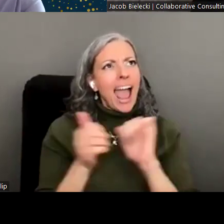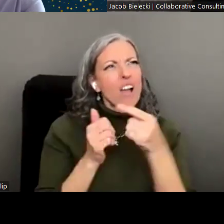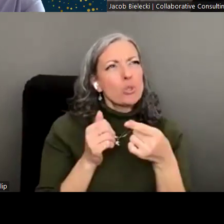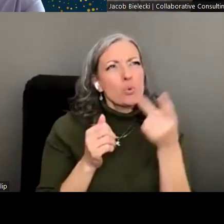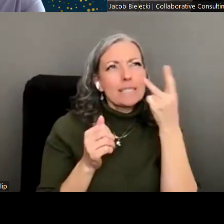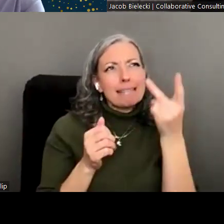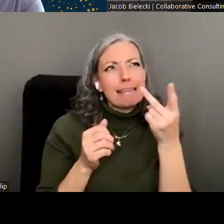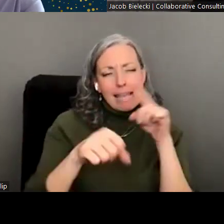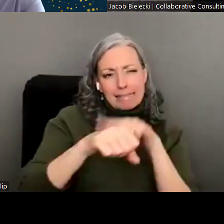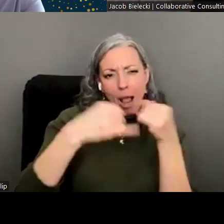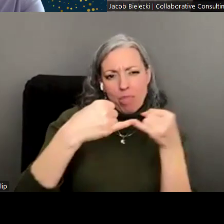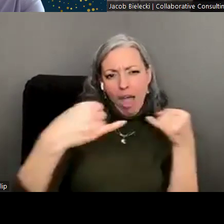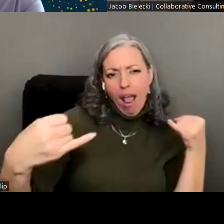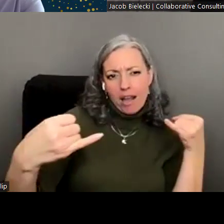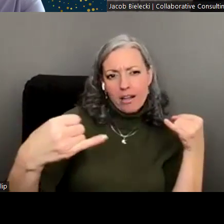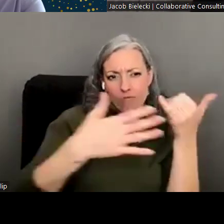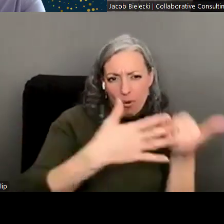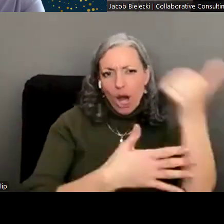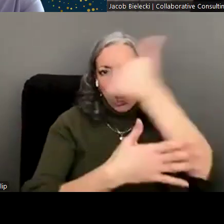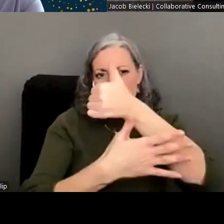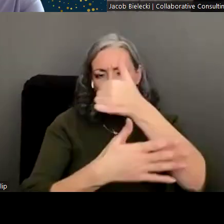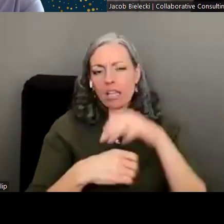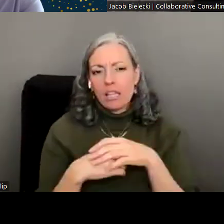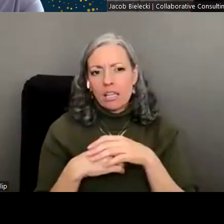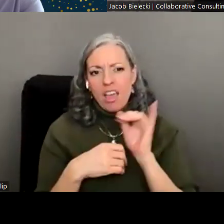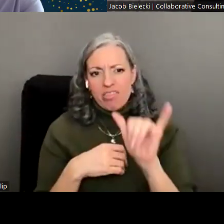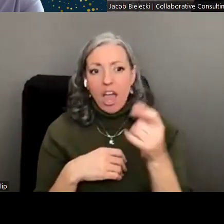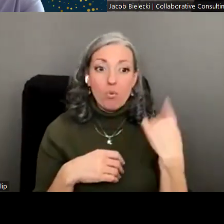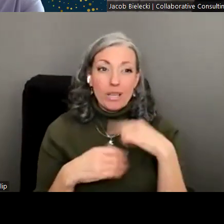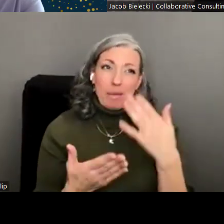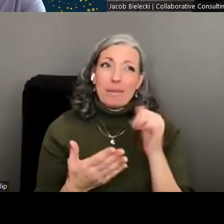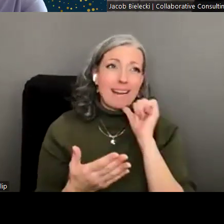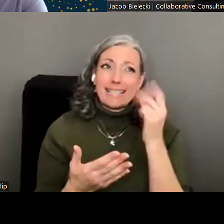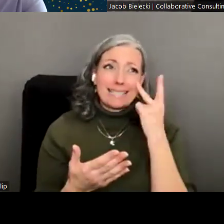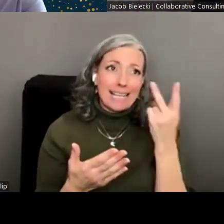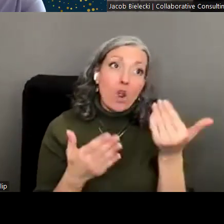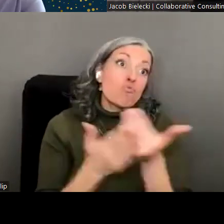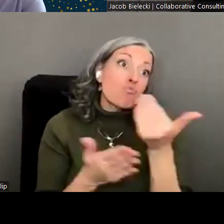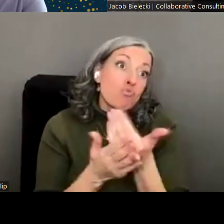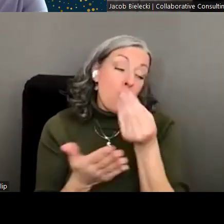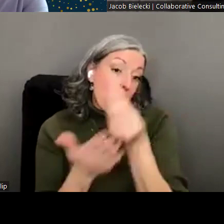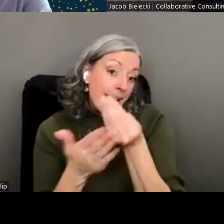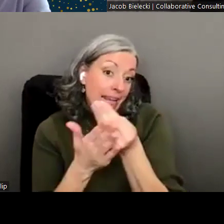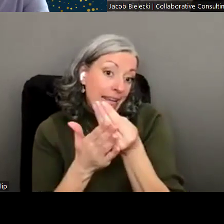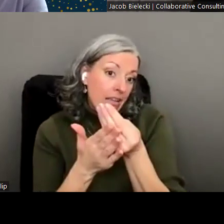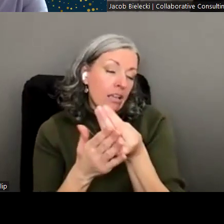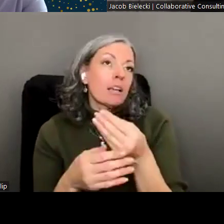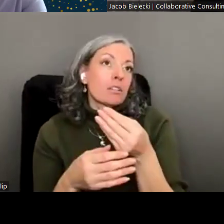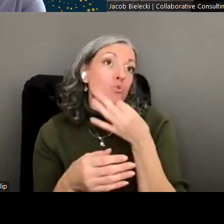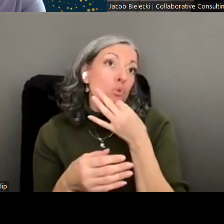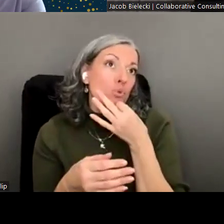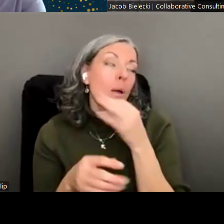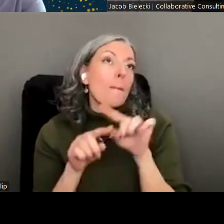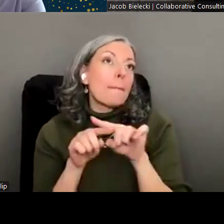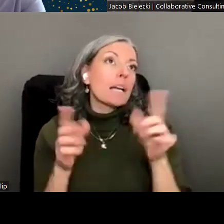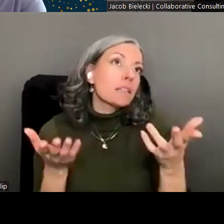timeline for this priority, also given that we probably won't be seeing a lot of new funding in the next couple of years with the budget outlook? So